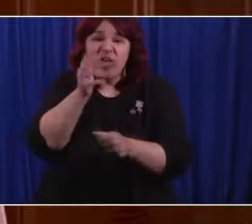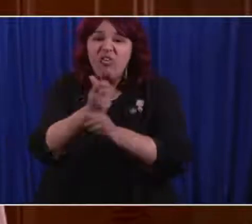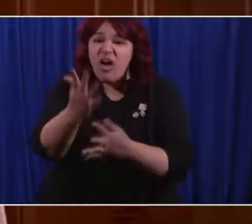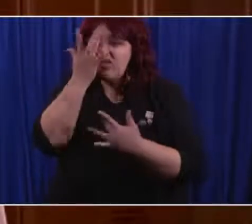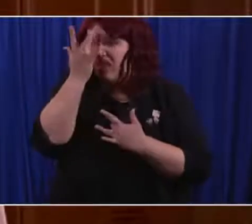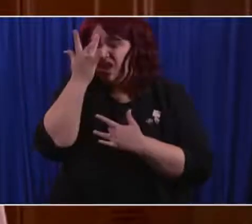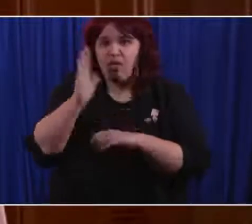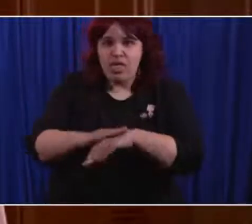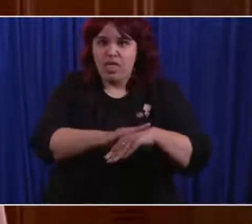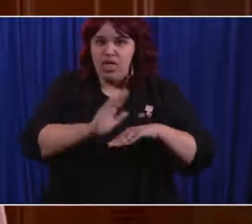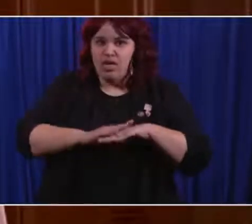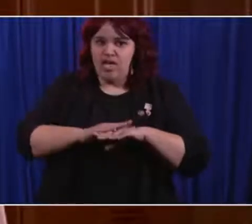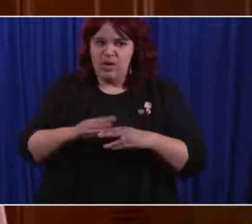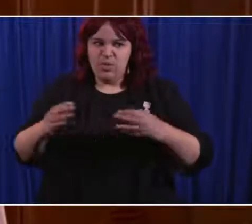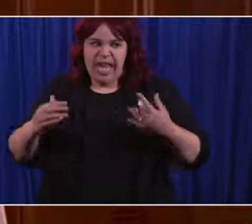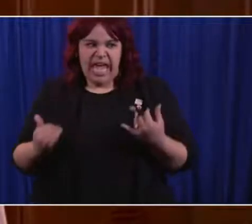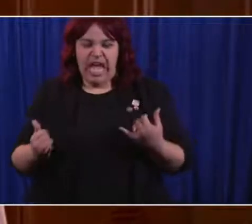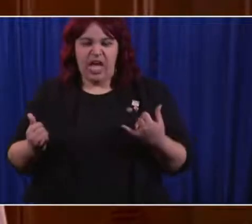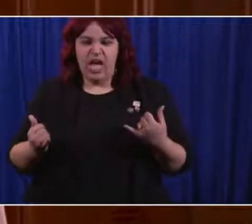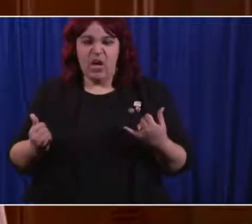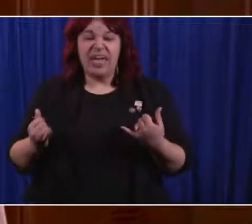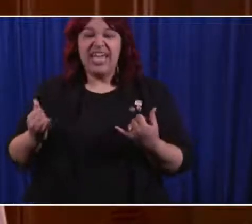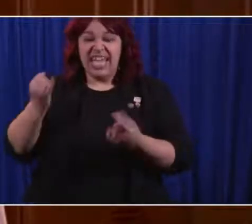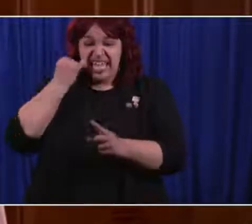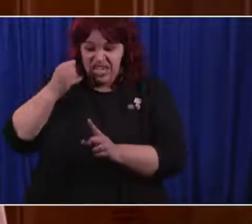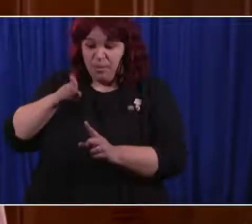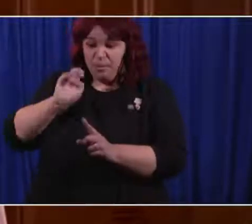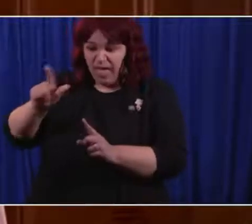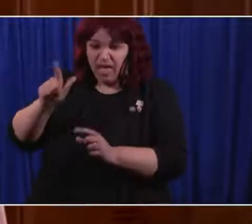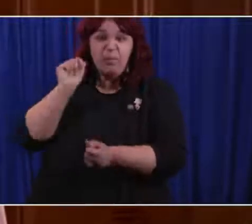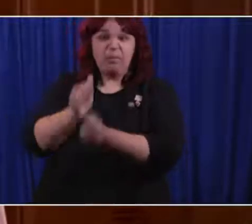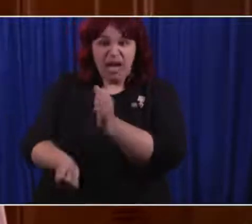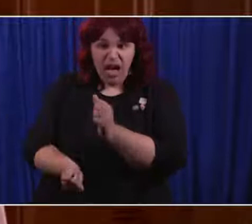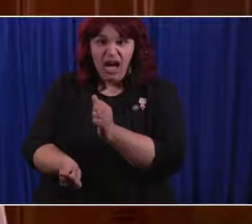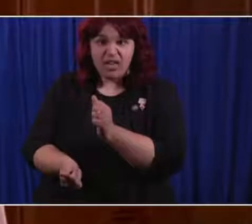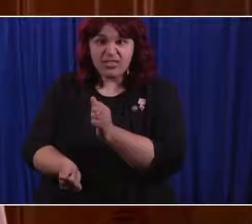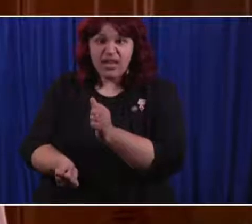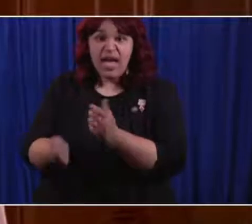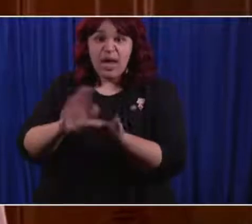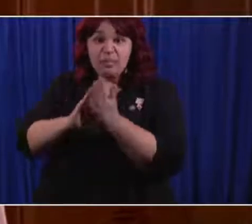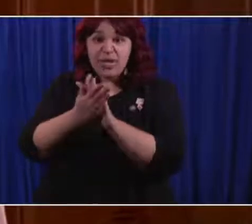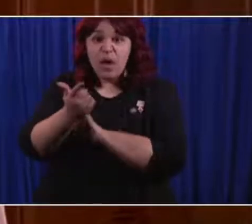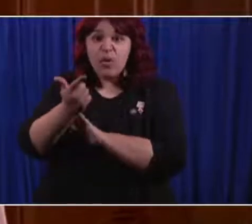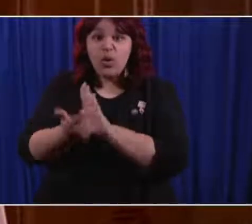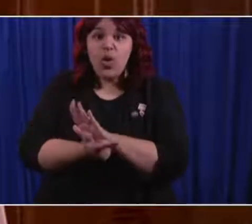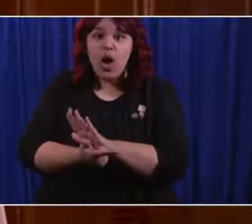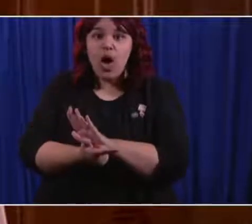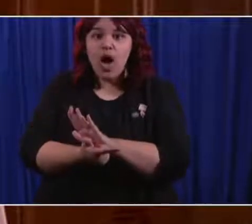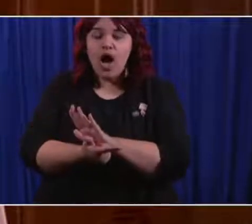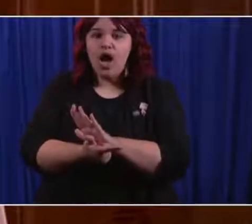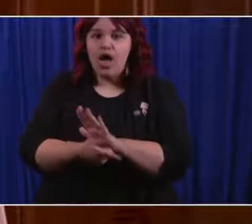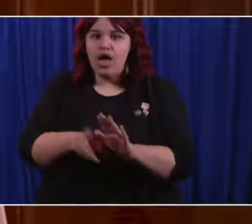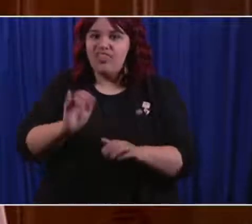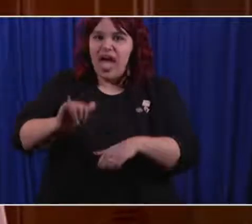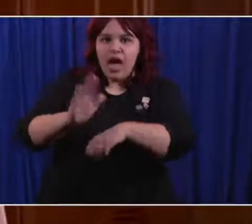general order. And that type of order would be certainly suspect under this bill.